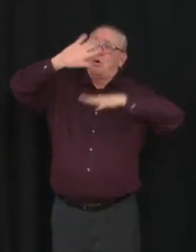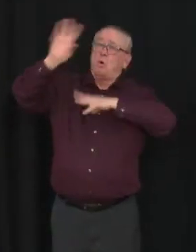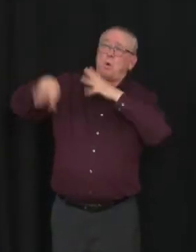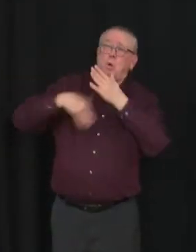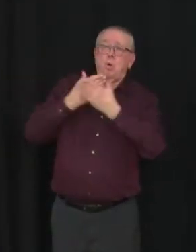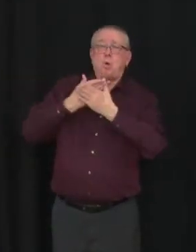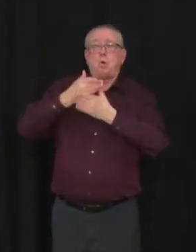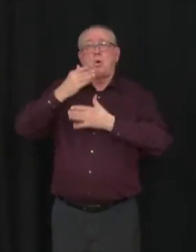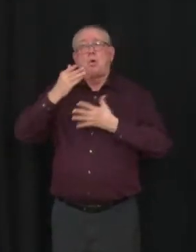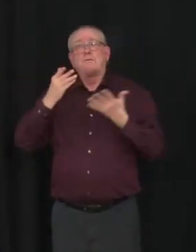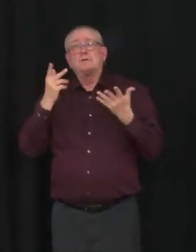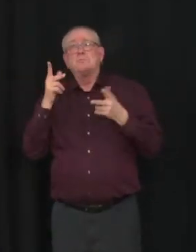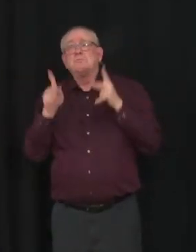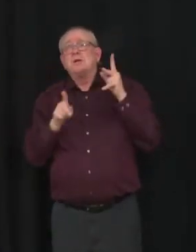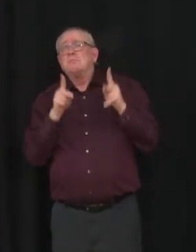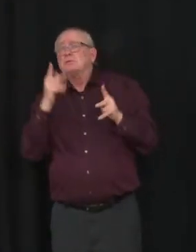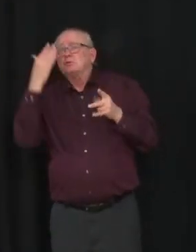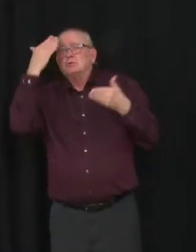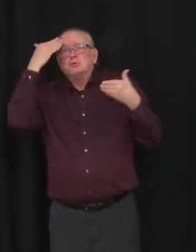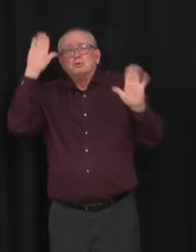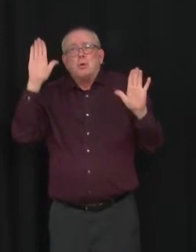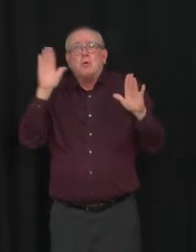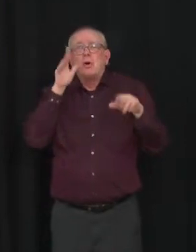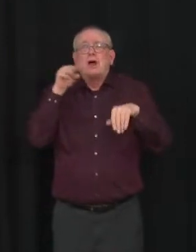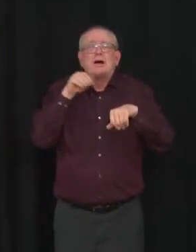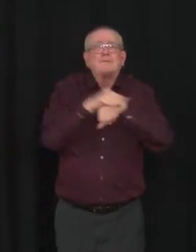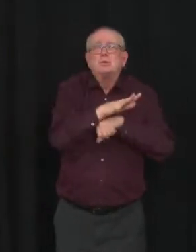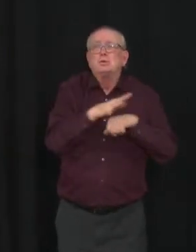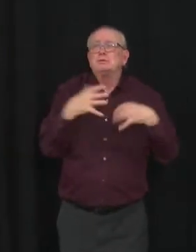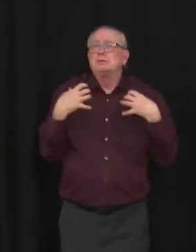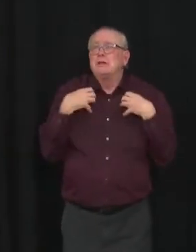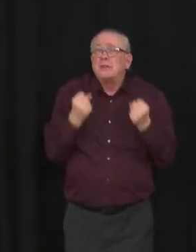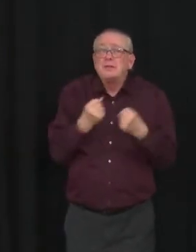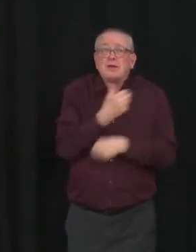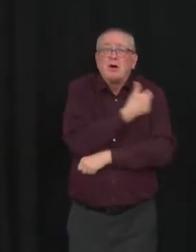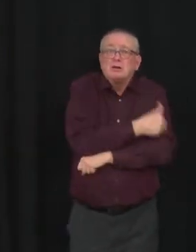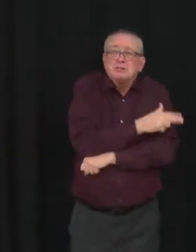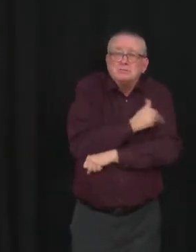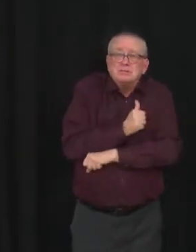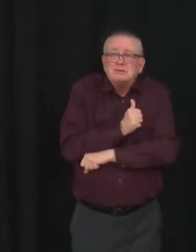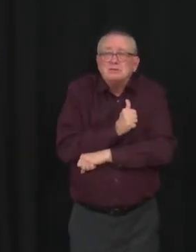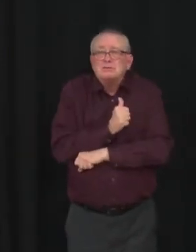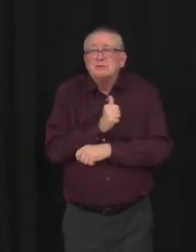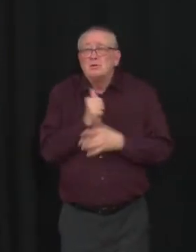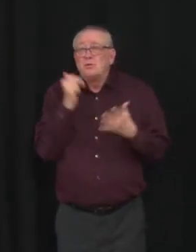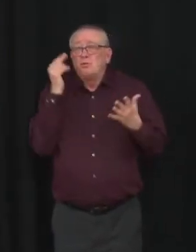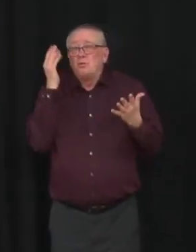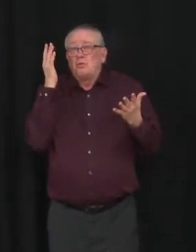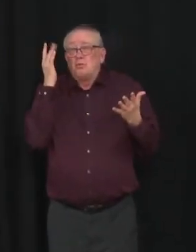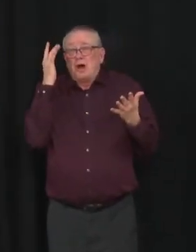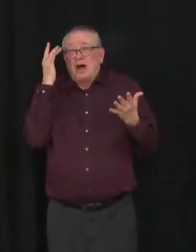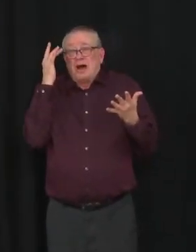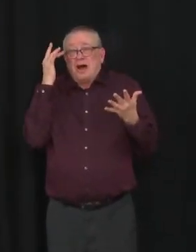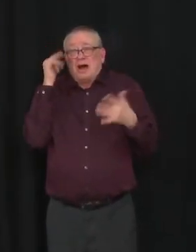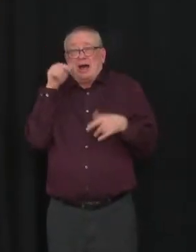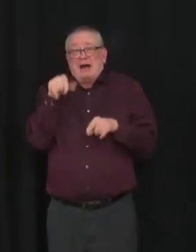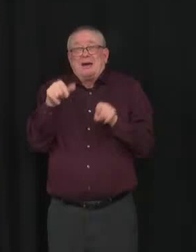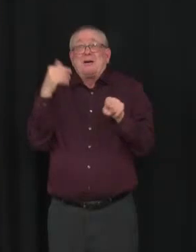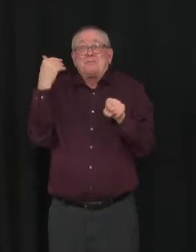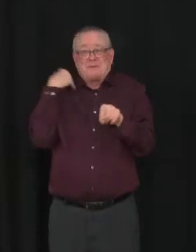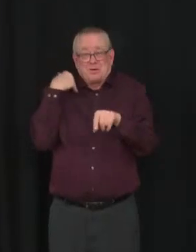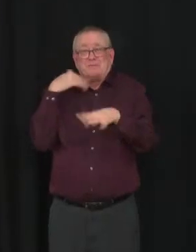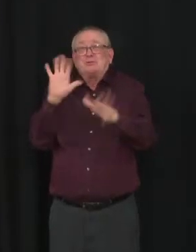for the health system, as it's likely that those other places have not yet seen the peak of health system capacity